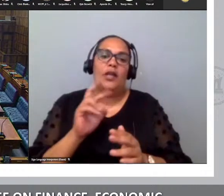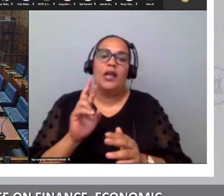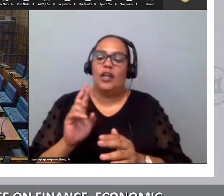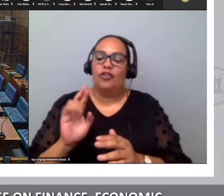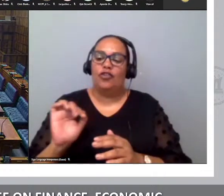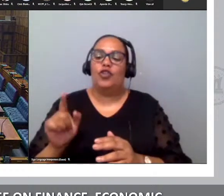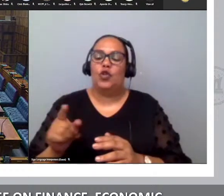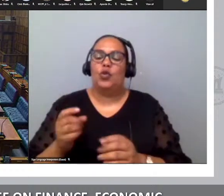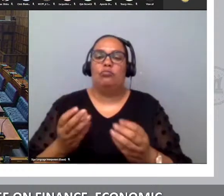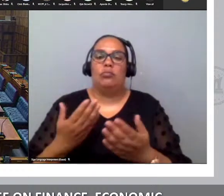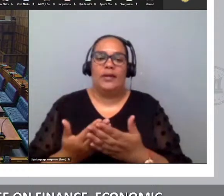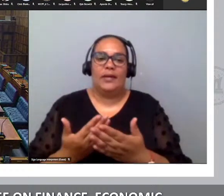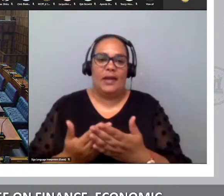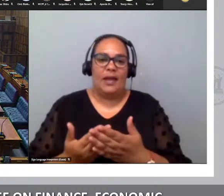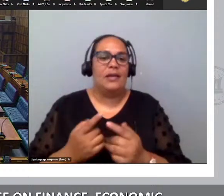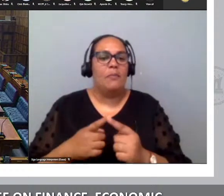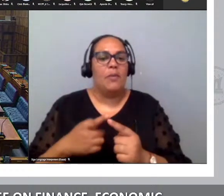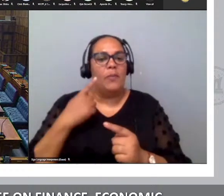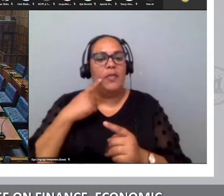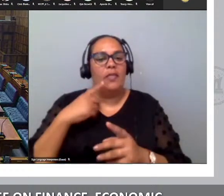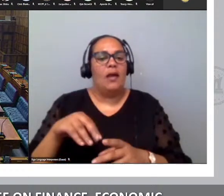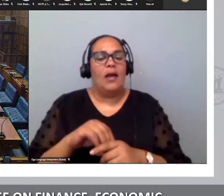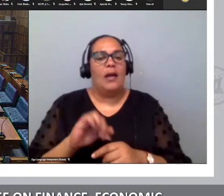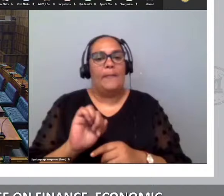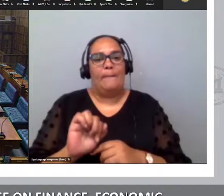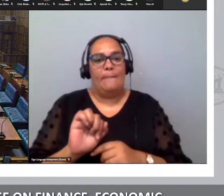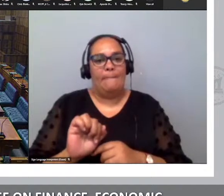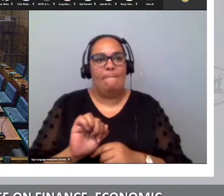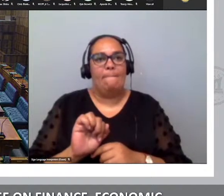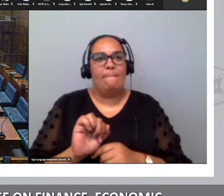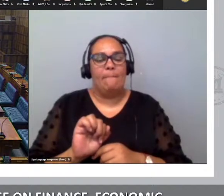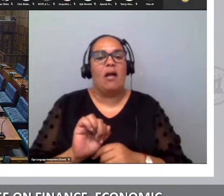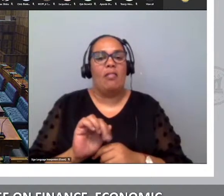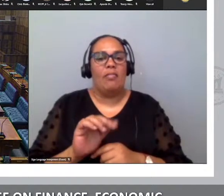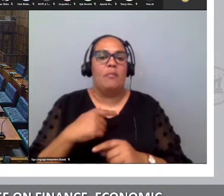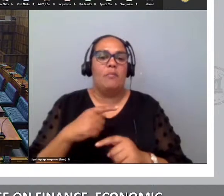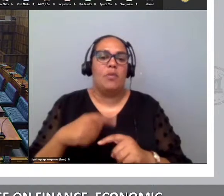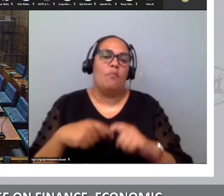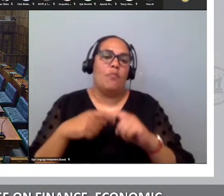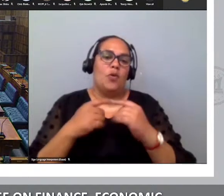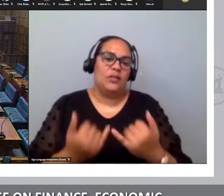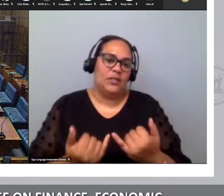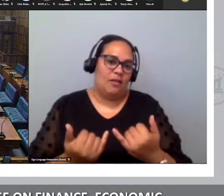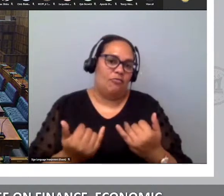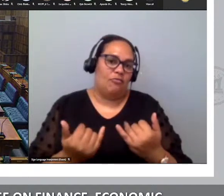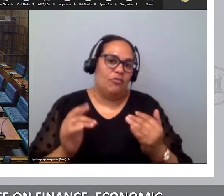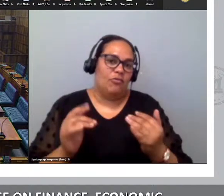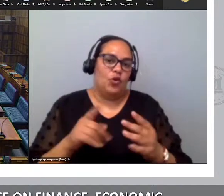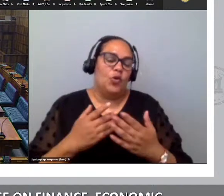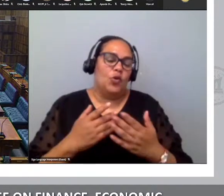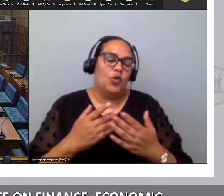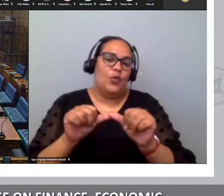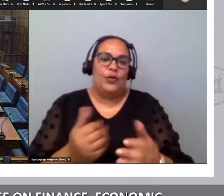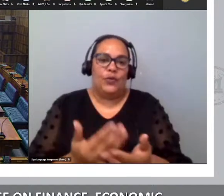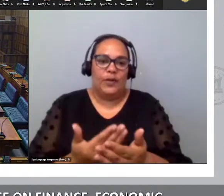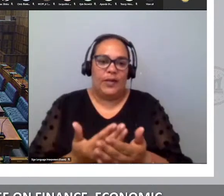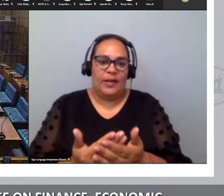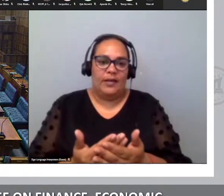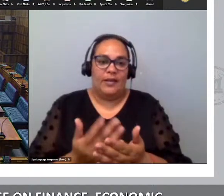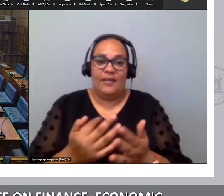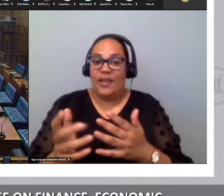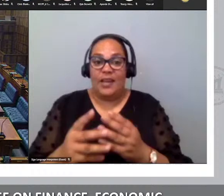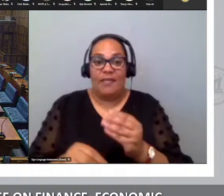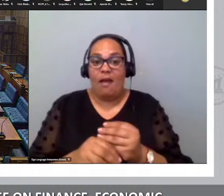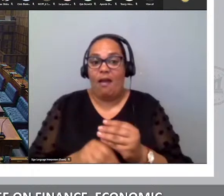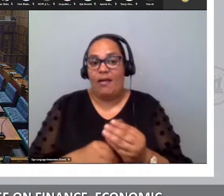you um I think in regard to it um and then I'll pause I think at this point for you to pick up and if there's anything to add